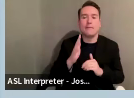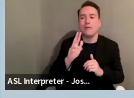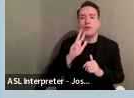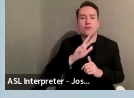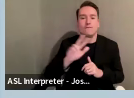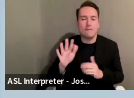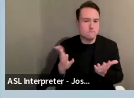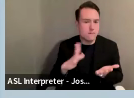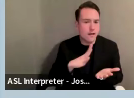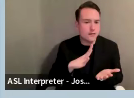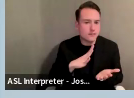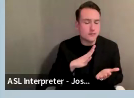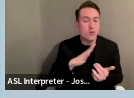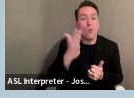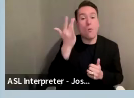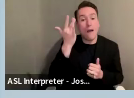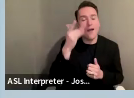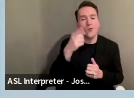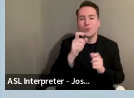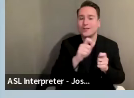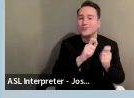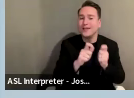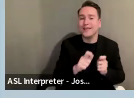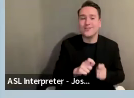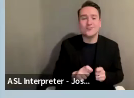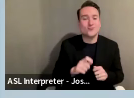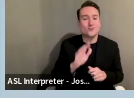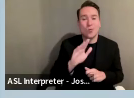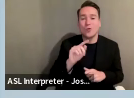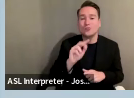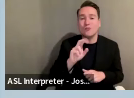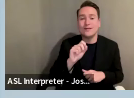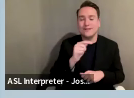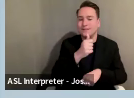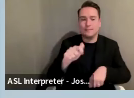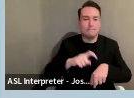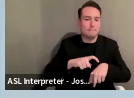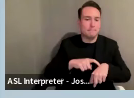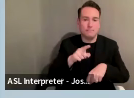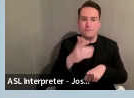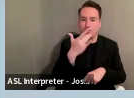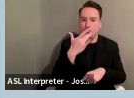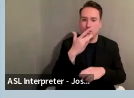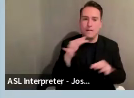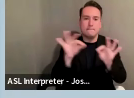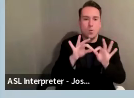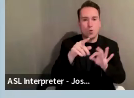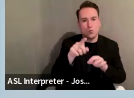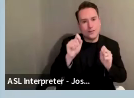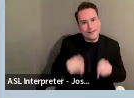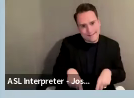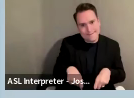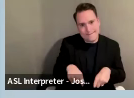That's absolutely fine because once again, you can change the terms of your trust whenever you would like to do so, as long as you have